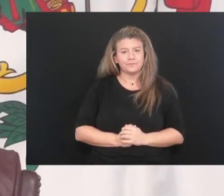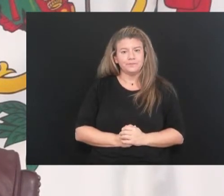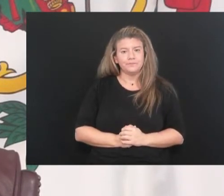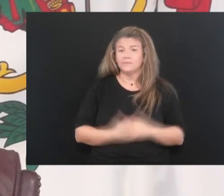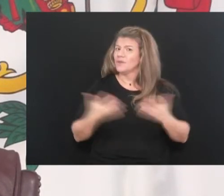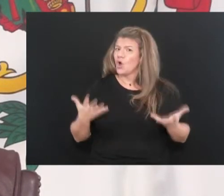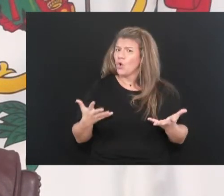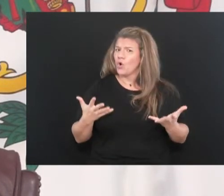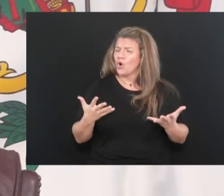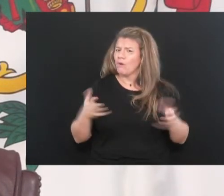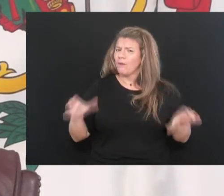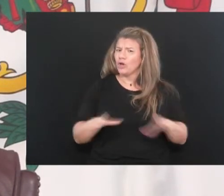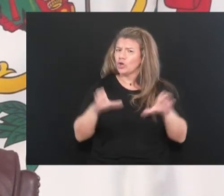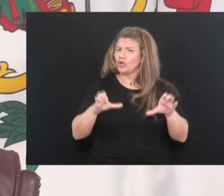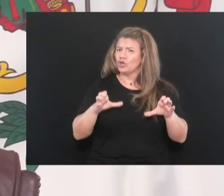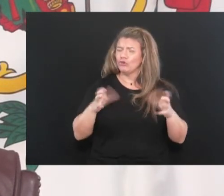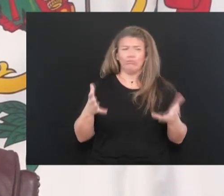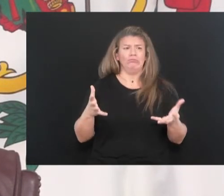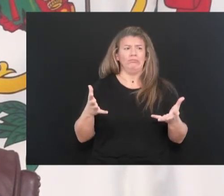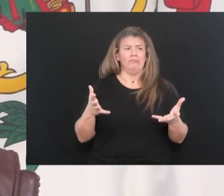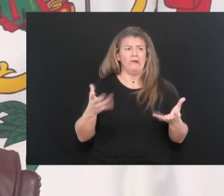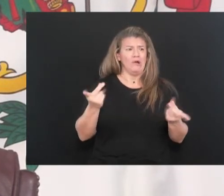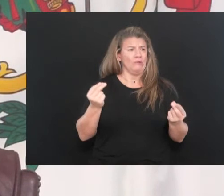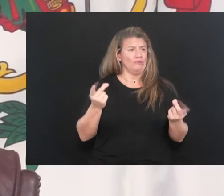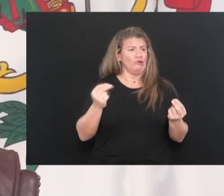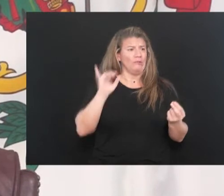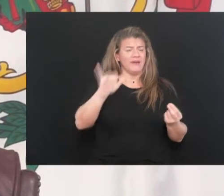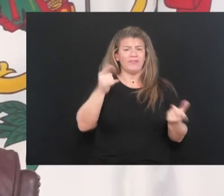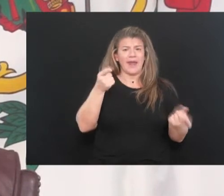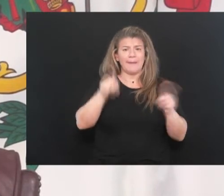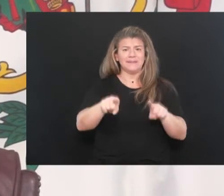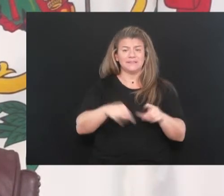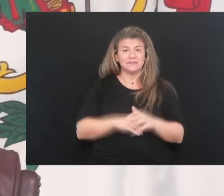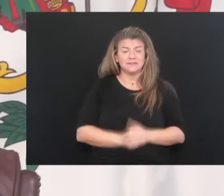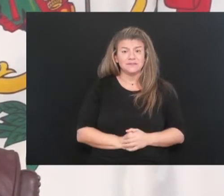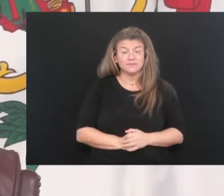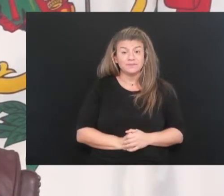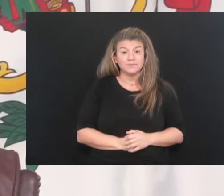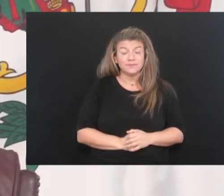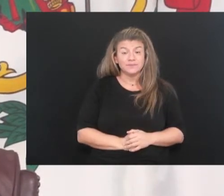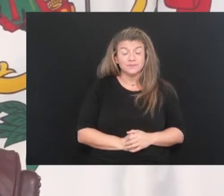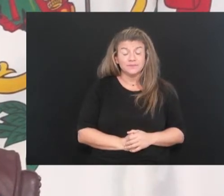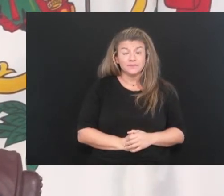What are we going to do if that happens? Ask yourself just this.